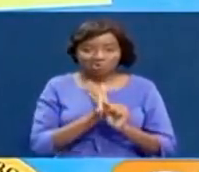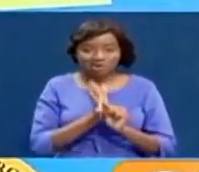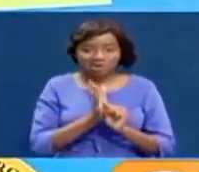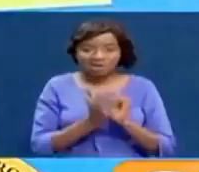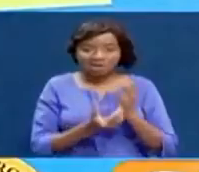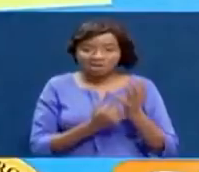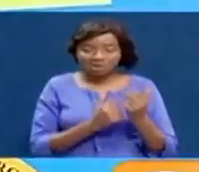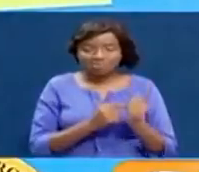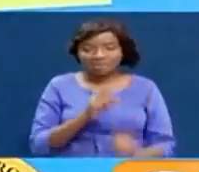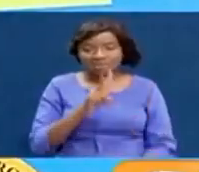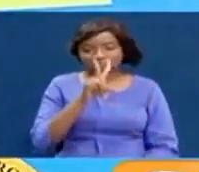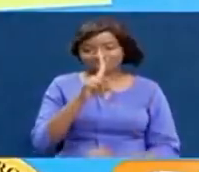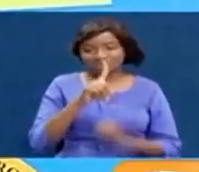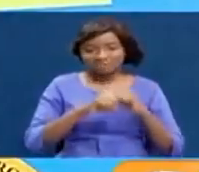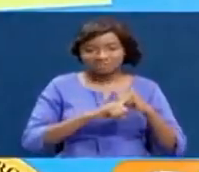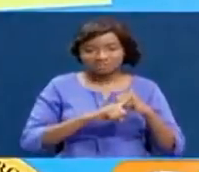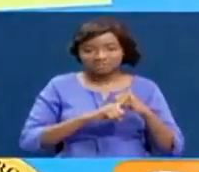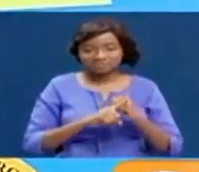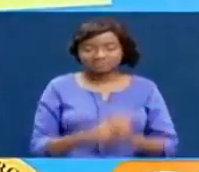to 26.